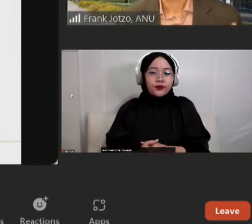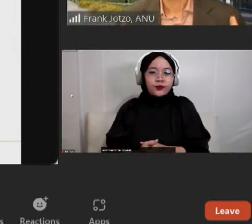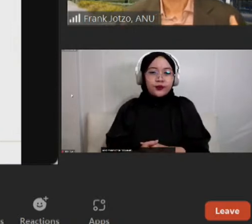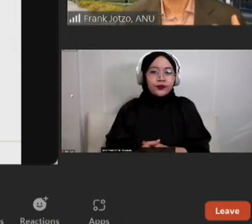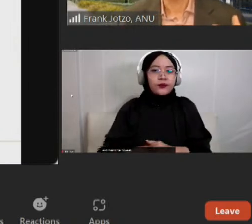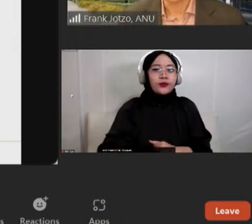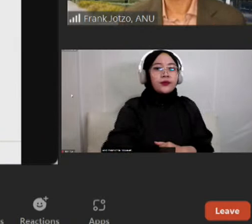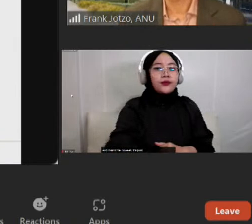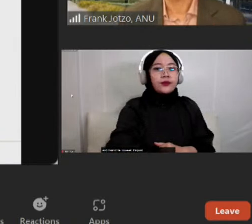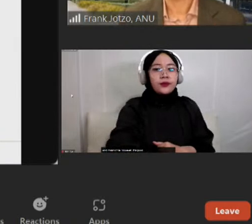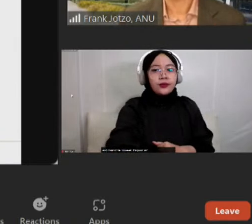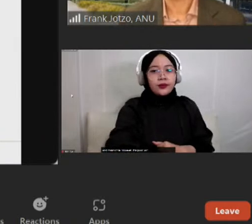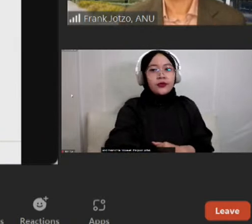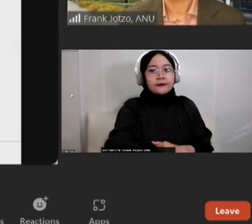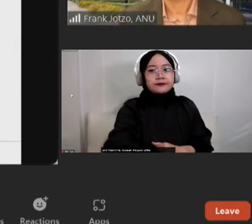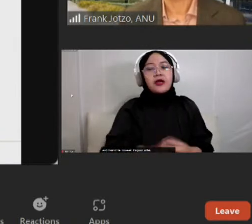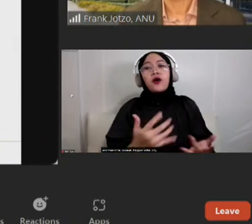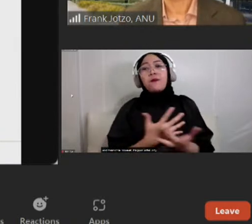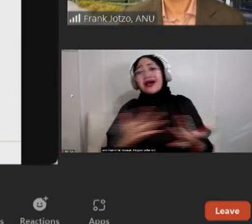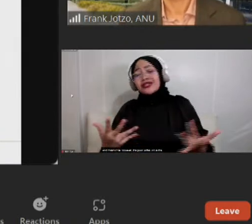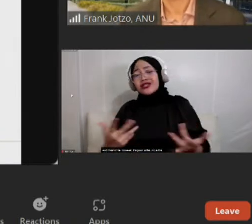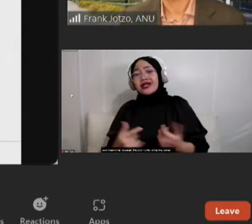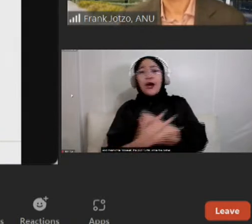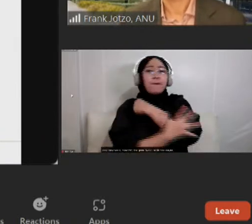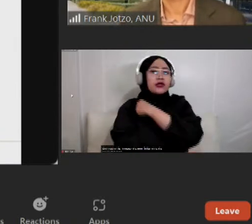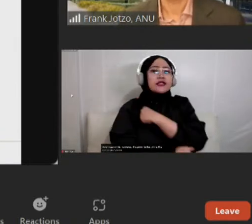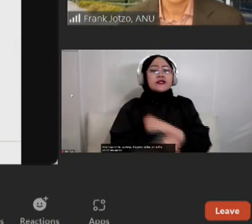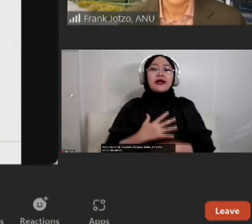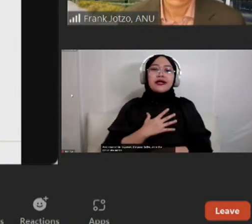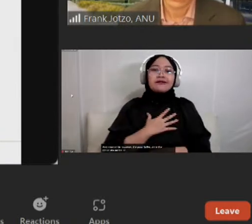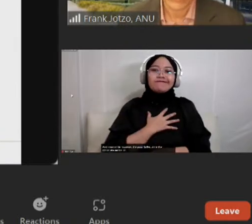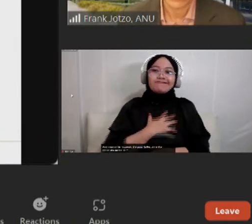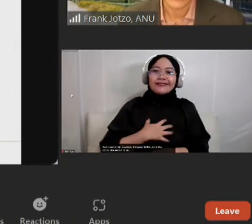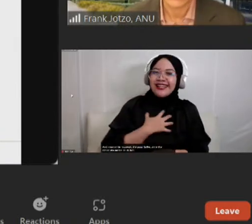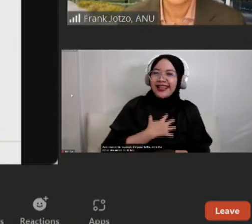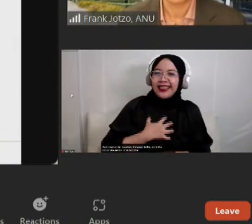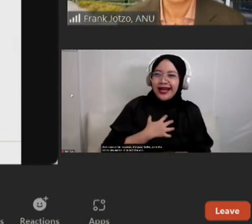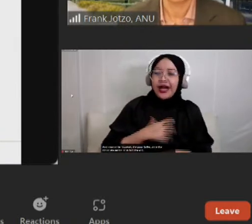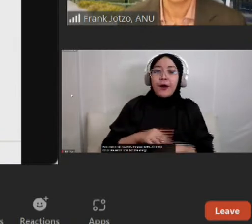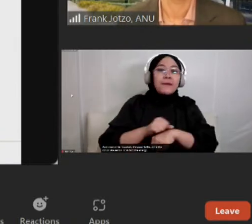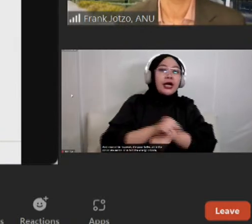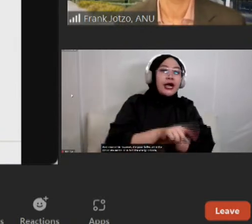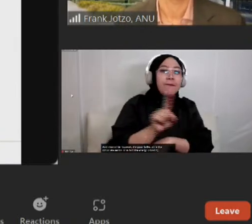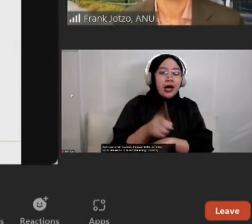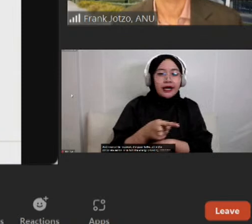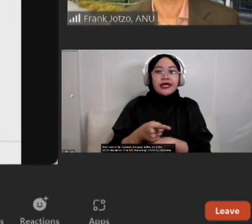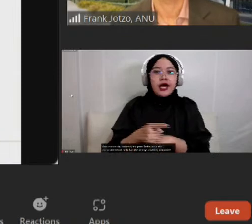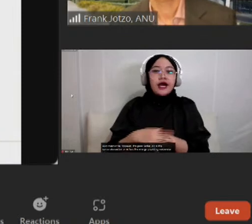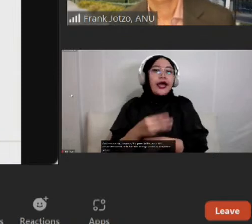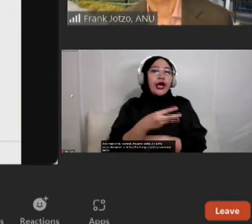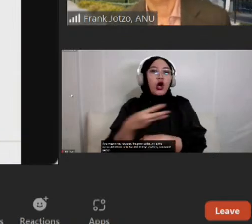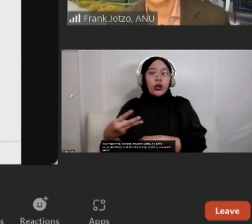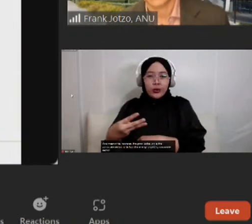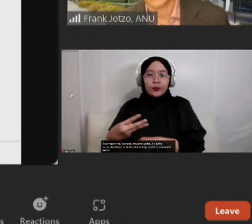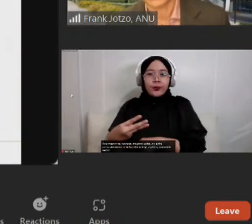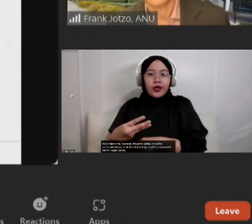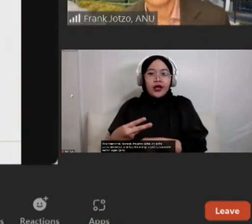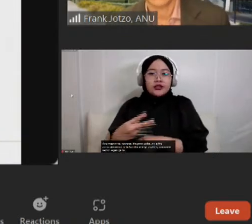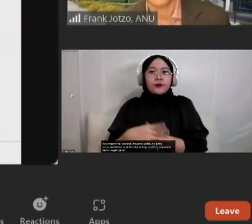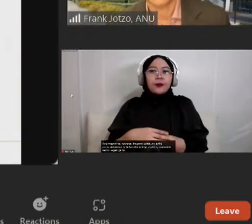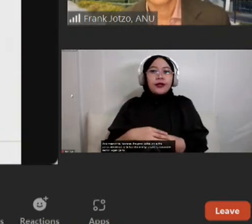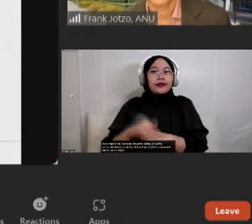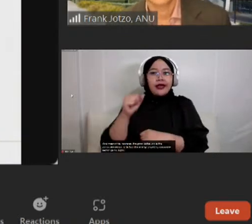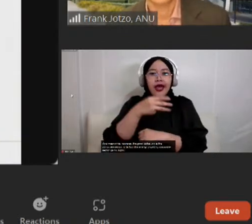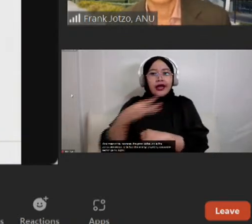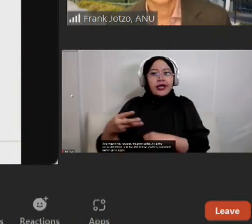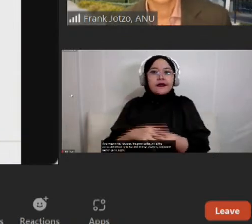however, the poor suffer while the corporate sector, or in fact the energy providing corporate sector, gains,